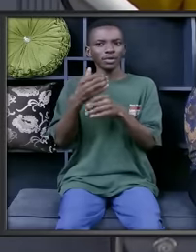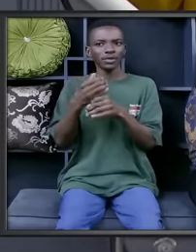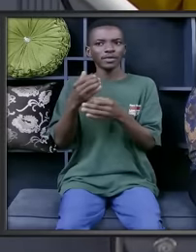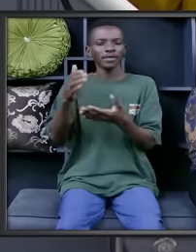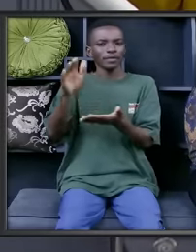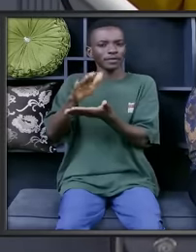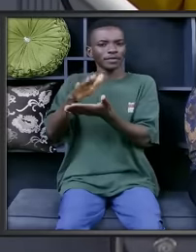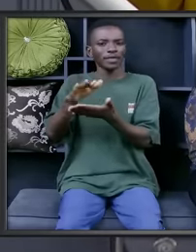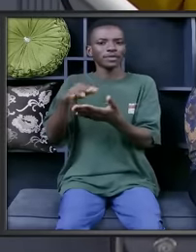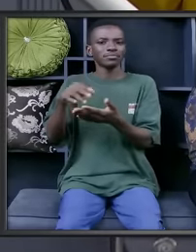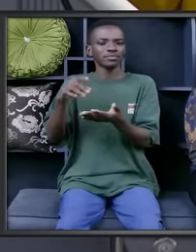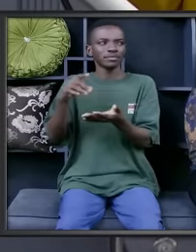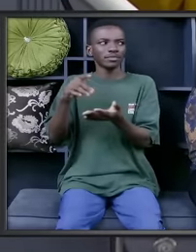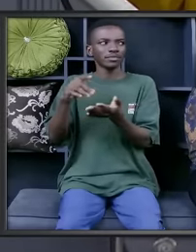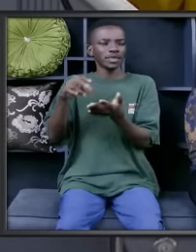up